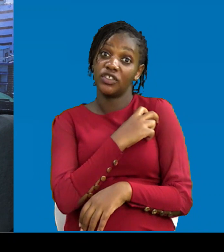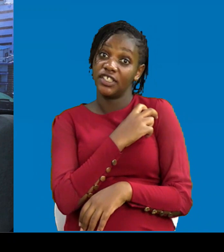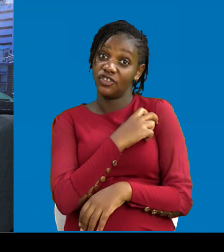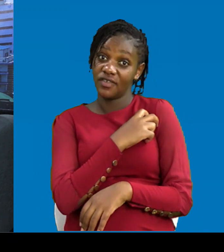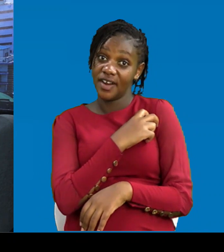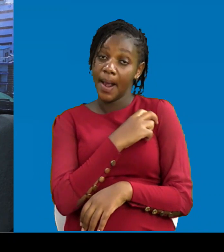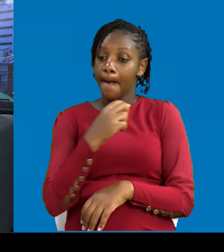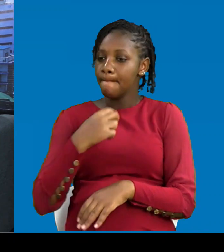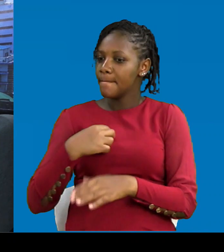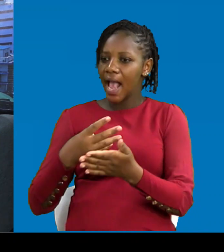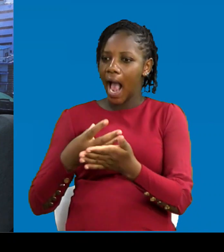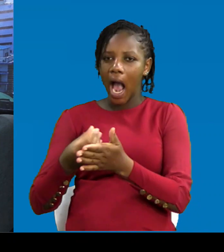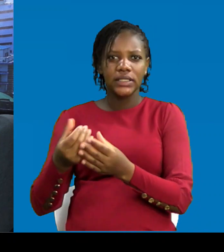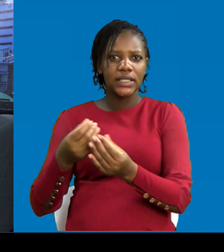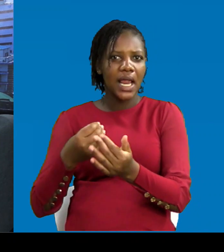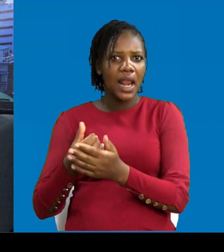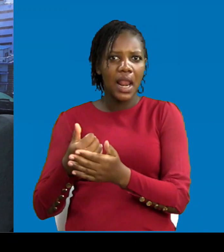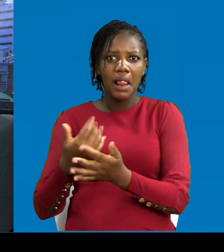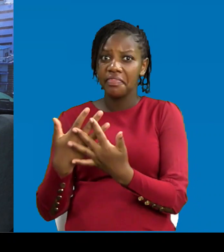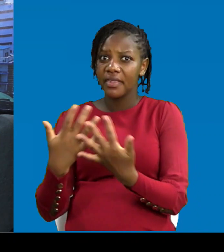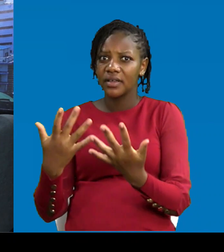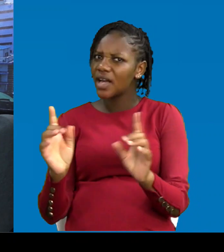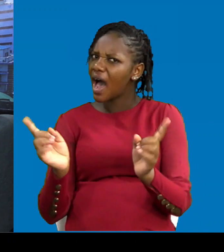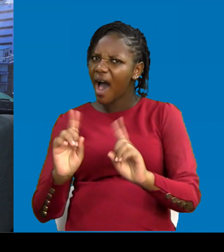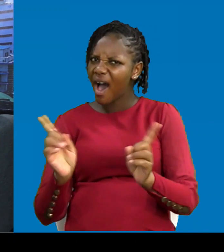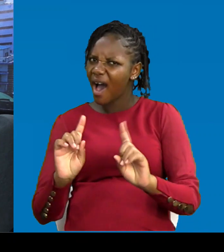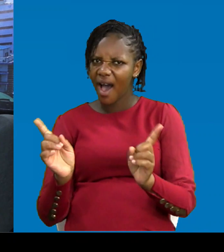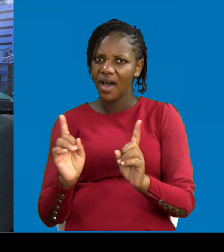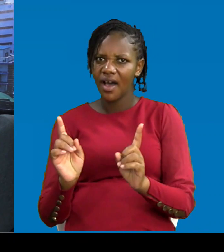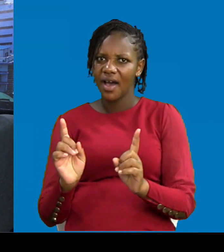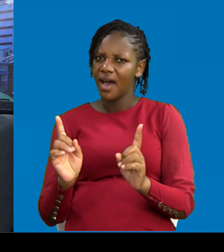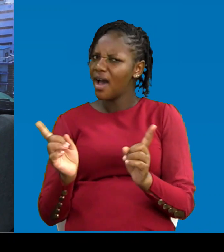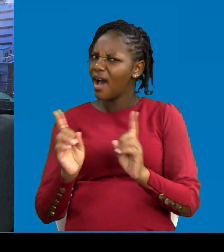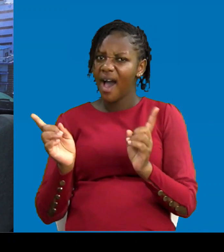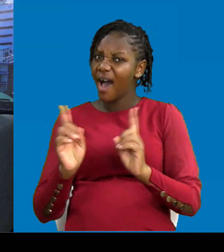clothes, I don't sell accessories. So I have people